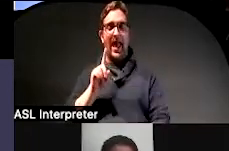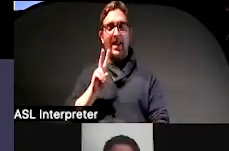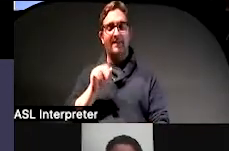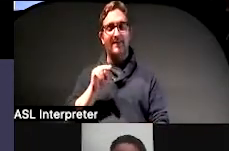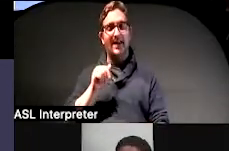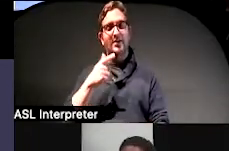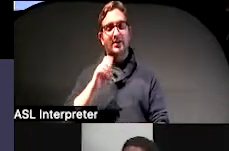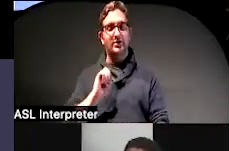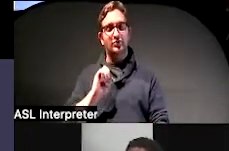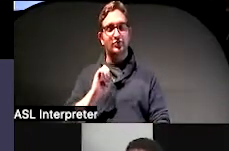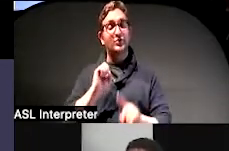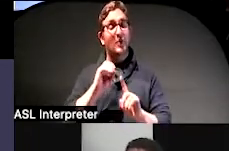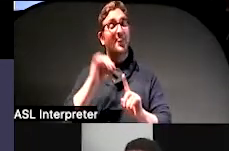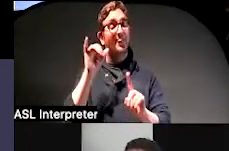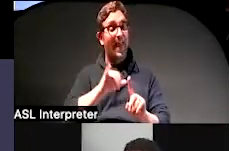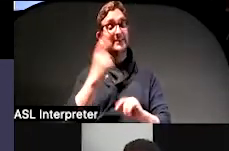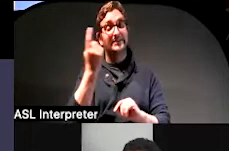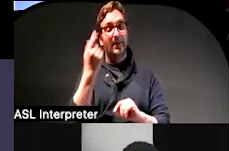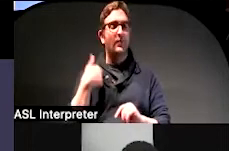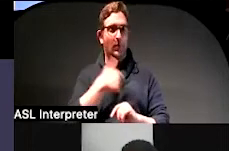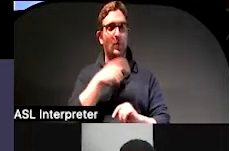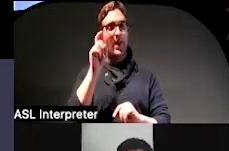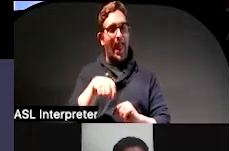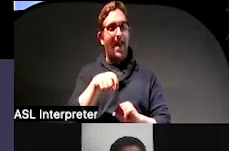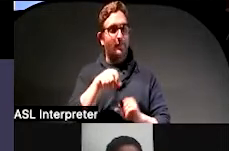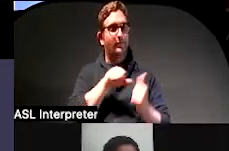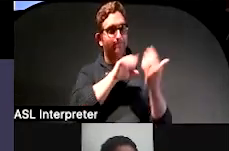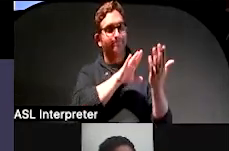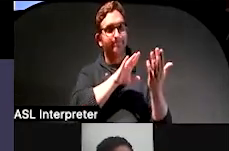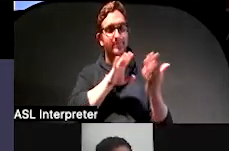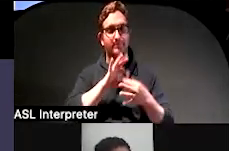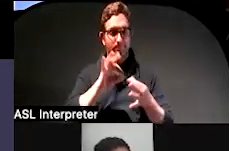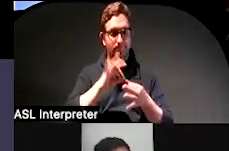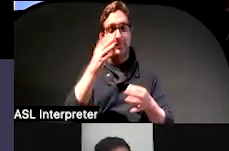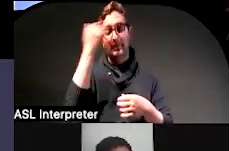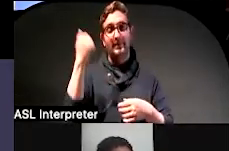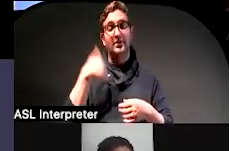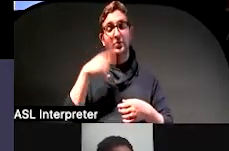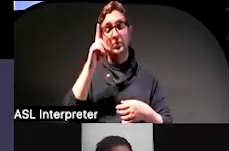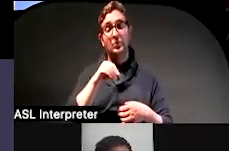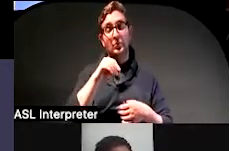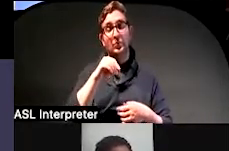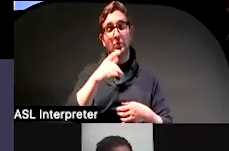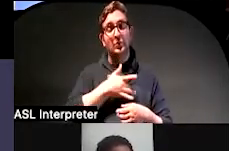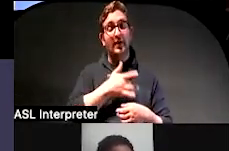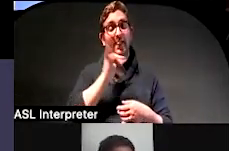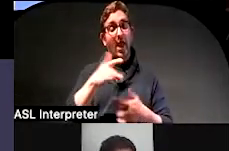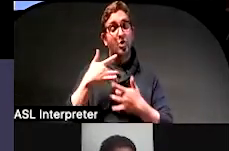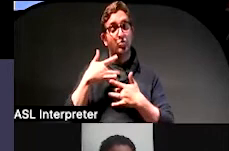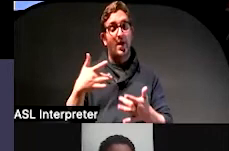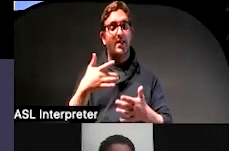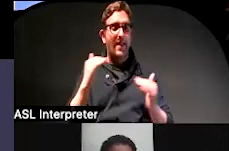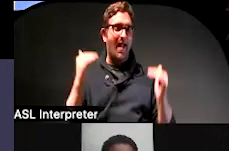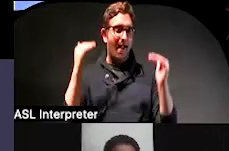students. So that is something that we have to address. I do believe that the trend in higher